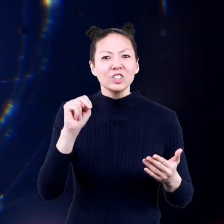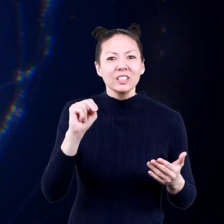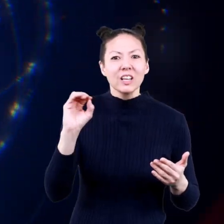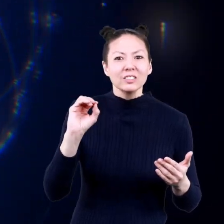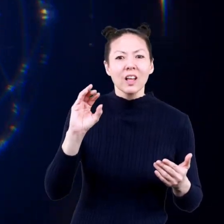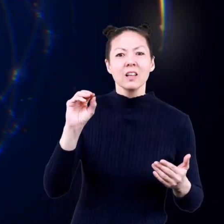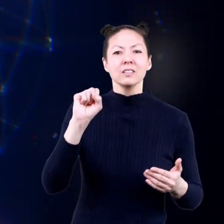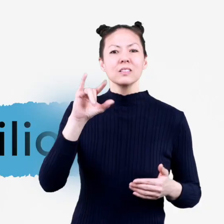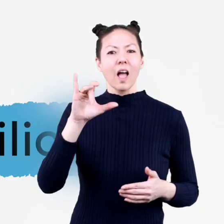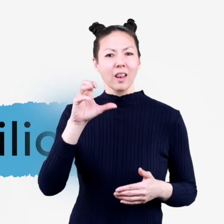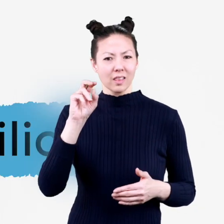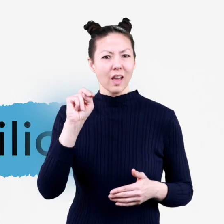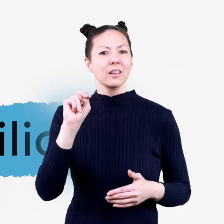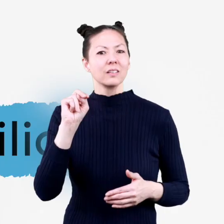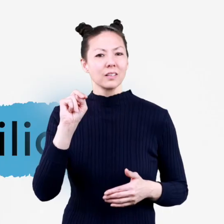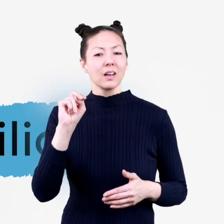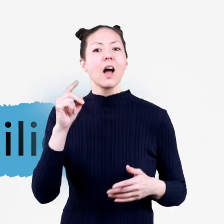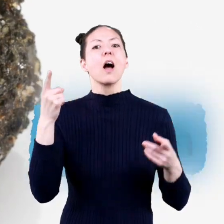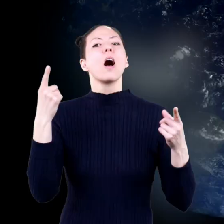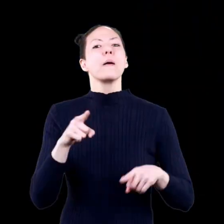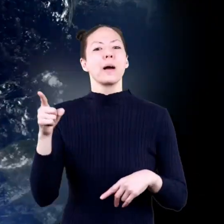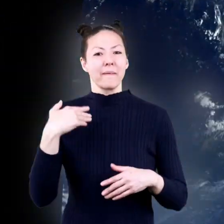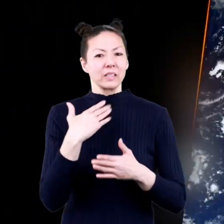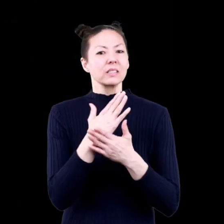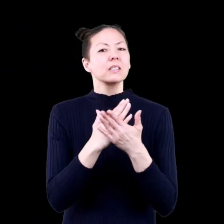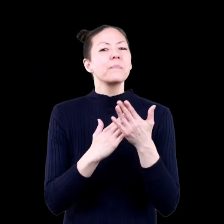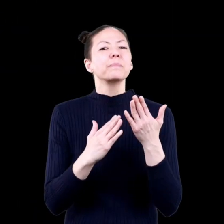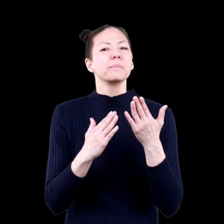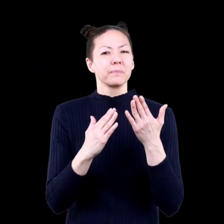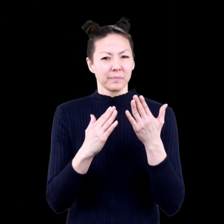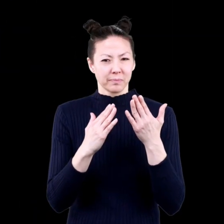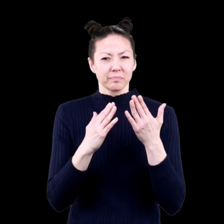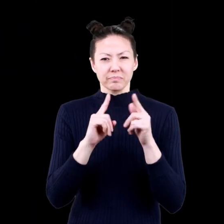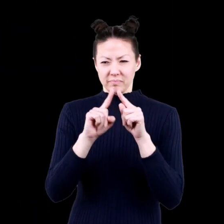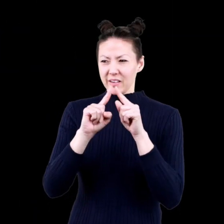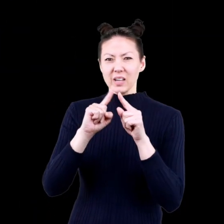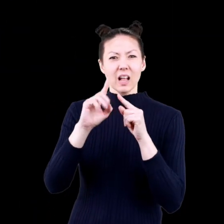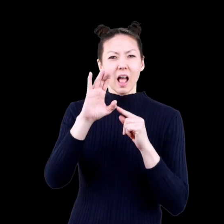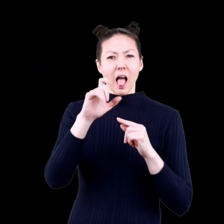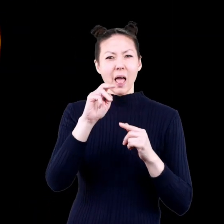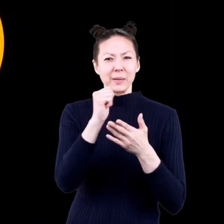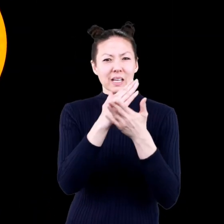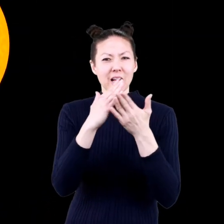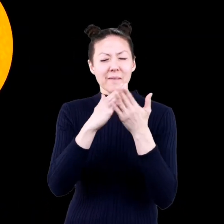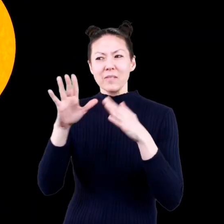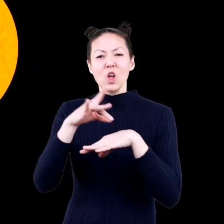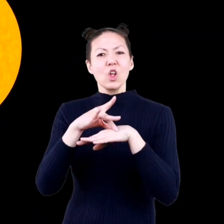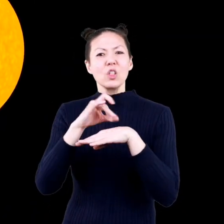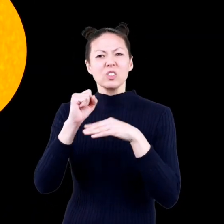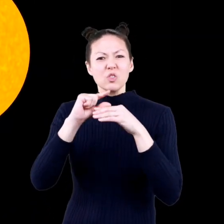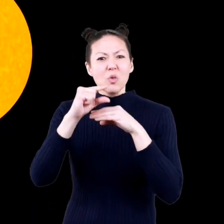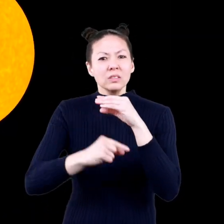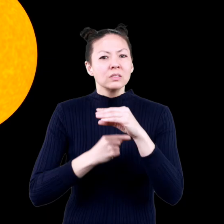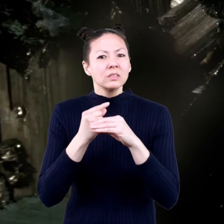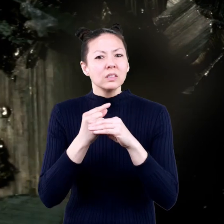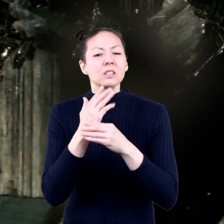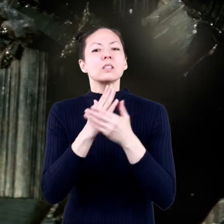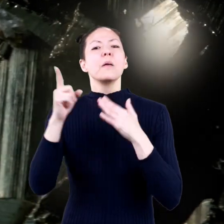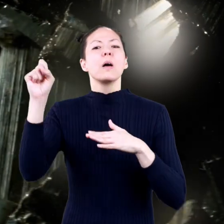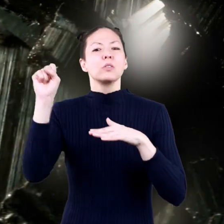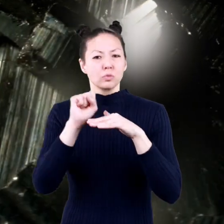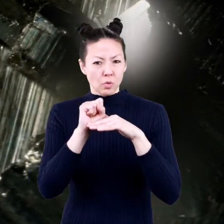oxygen, and silicon. These also happen to be some of the most abundant elements in Earth's crust.